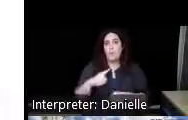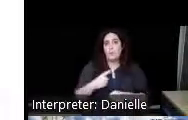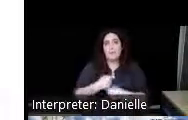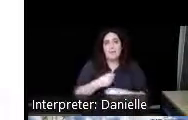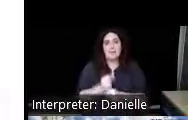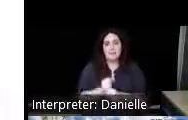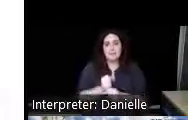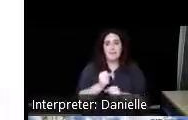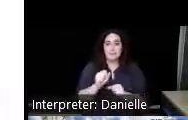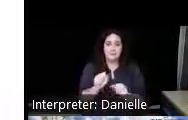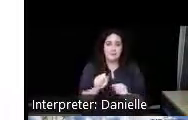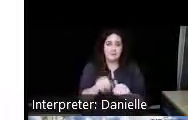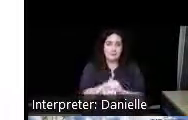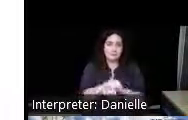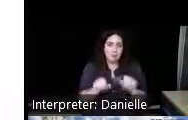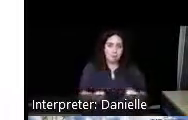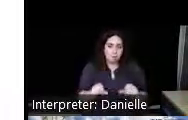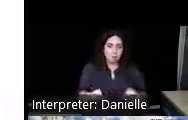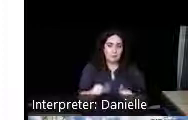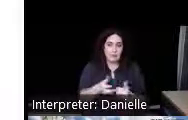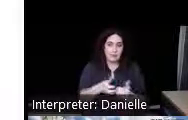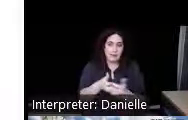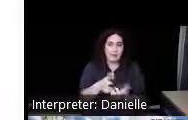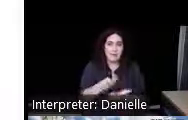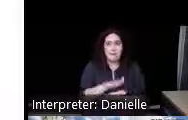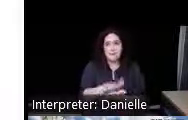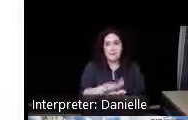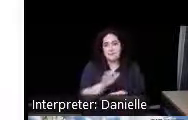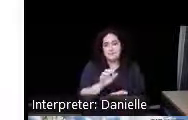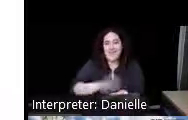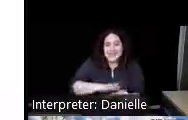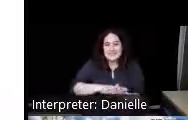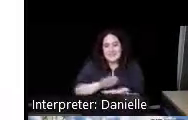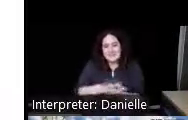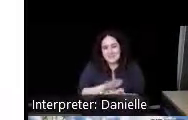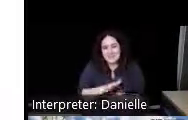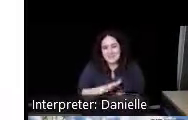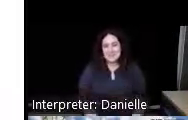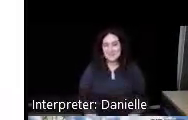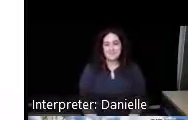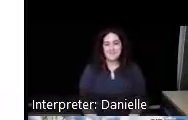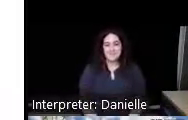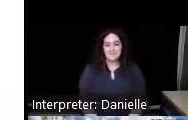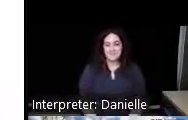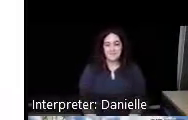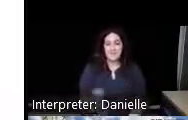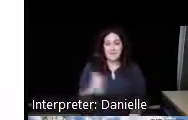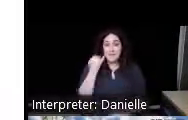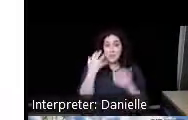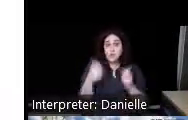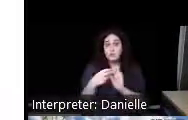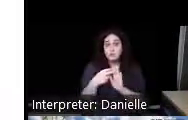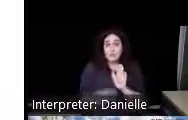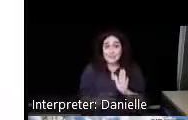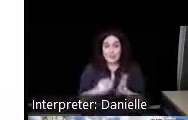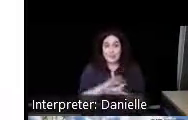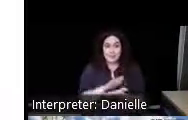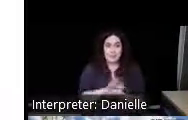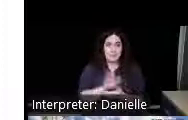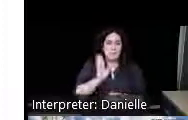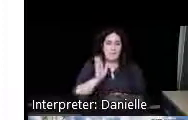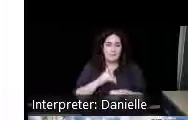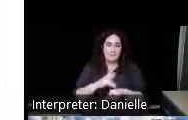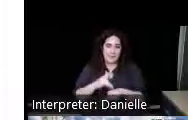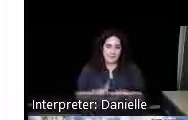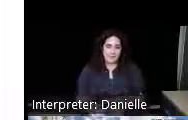code just for convenience if anyone wants to read this paper that I'm going to be talking about today. It was written